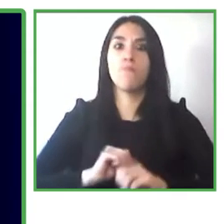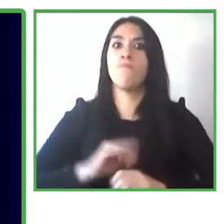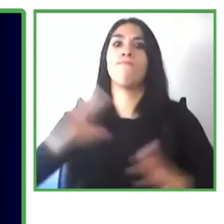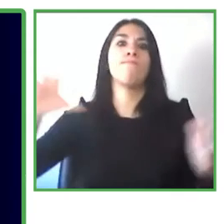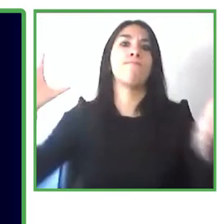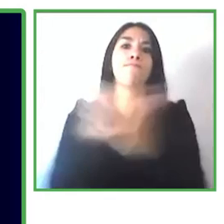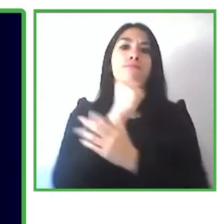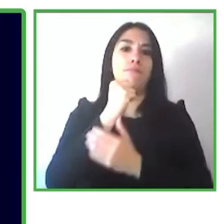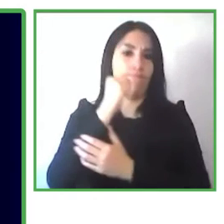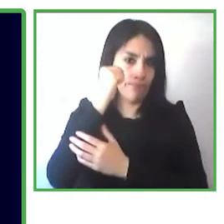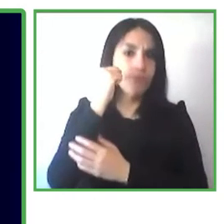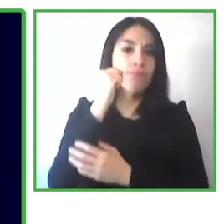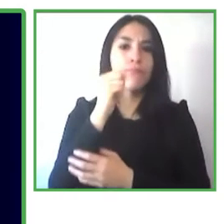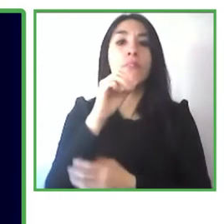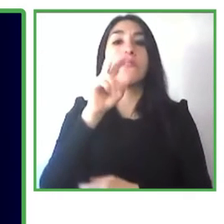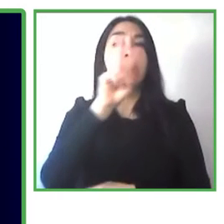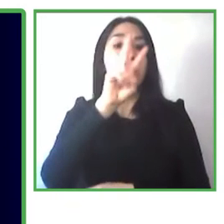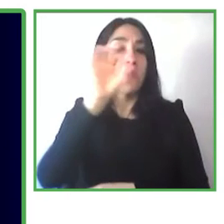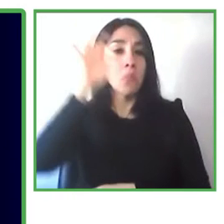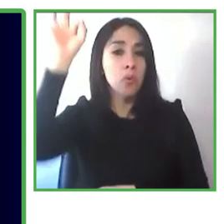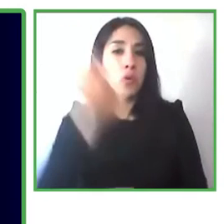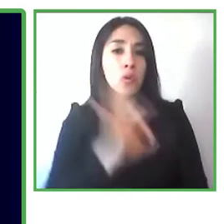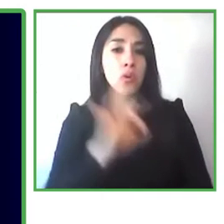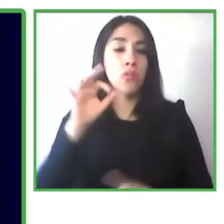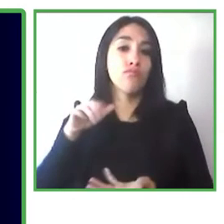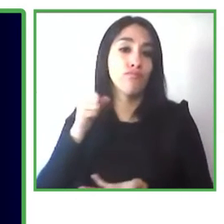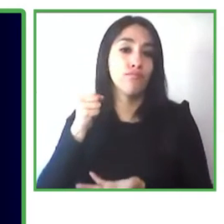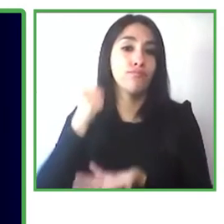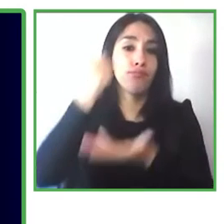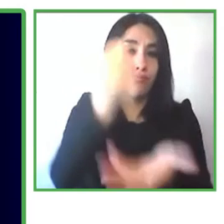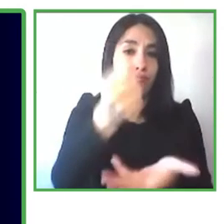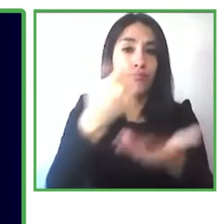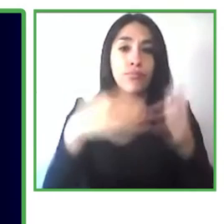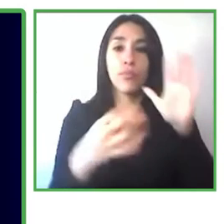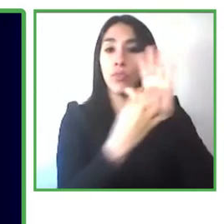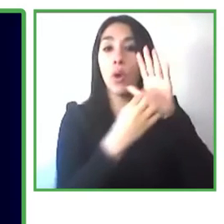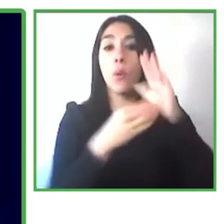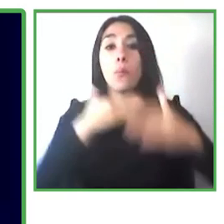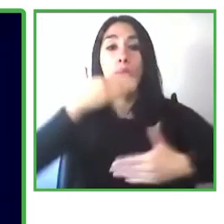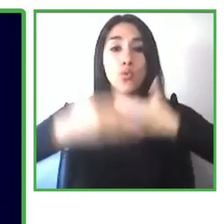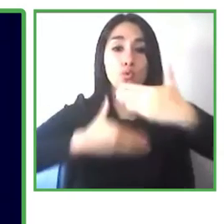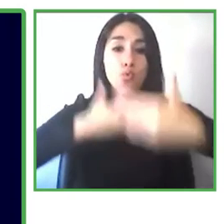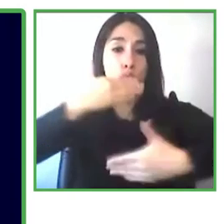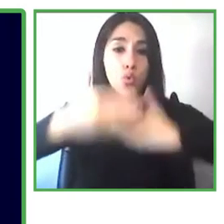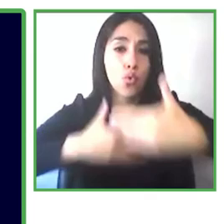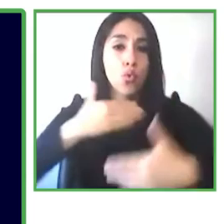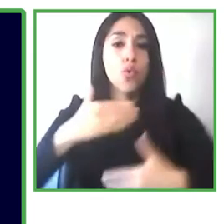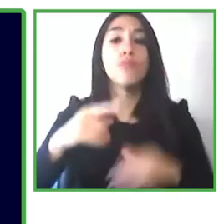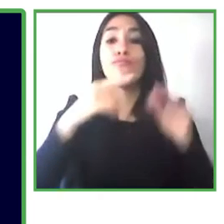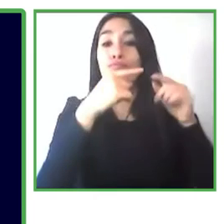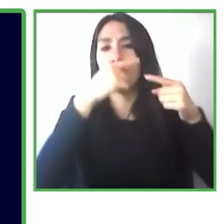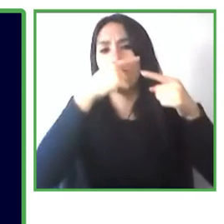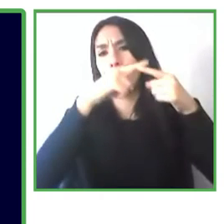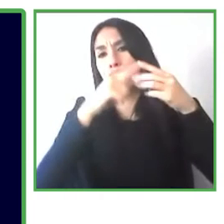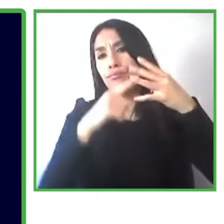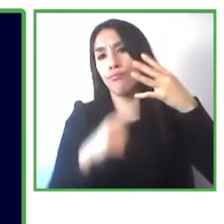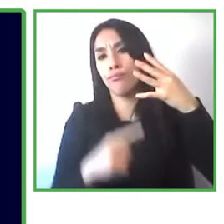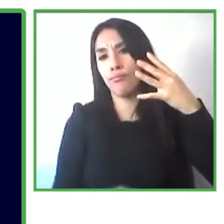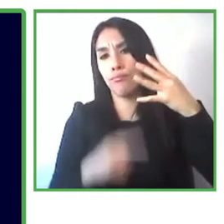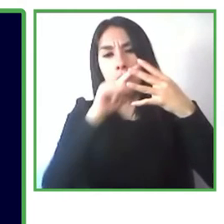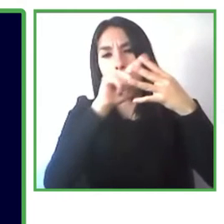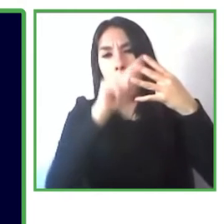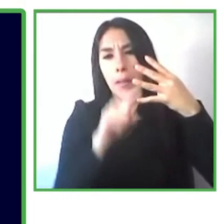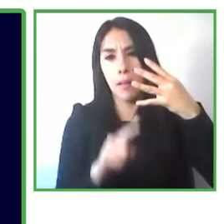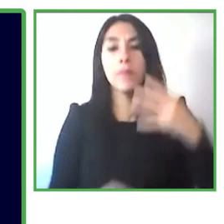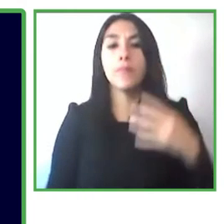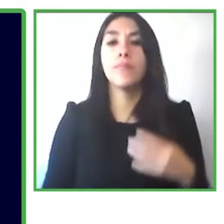of an 80% of qualification to get the progressive hallmark in each one of the categories that were achieved. The progressive hallmark